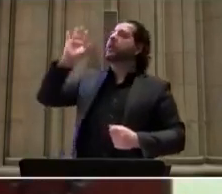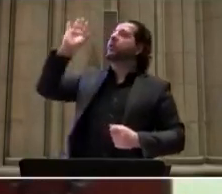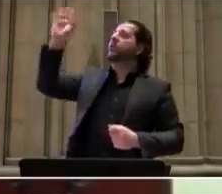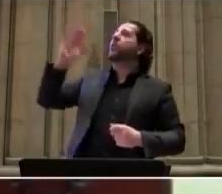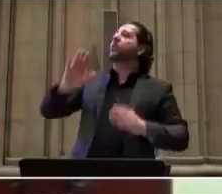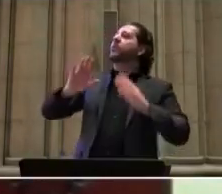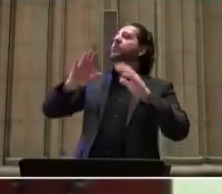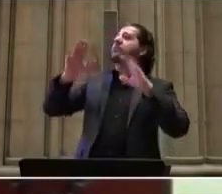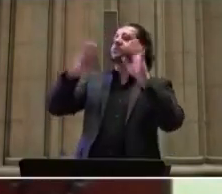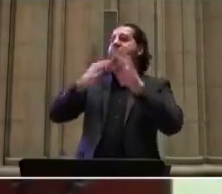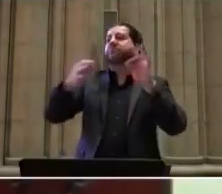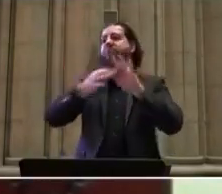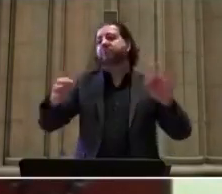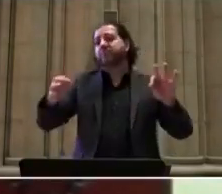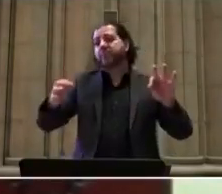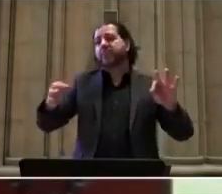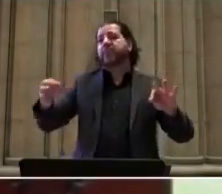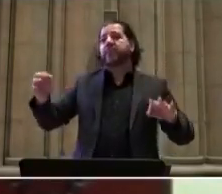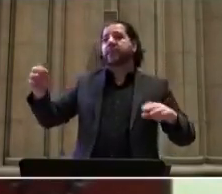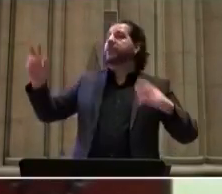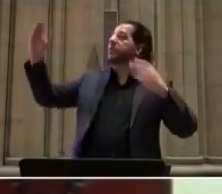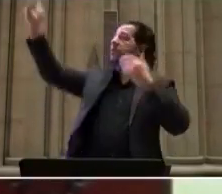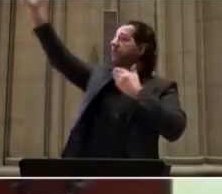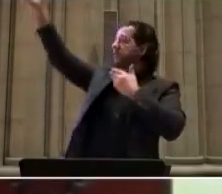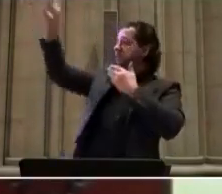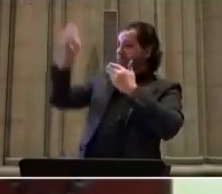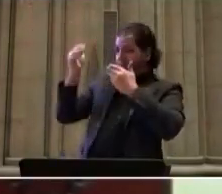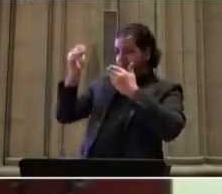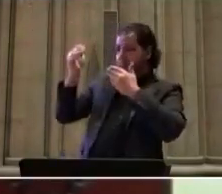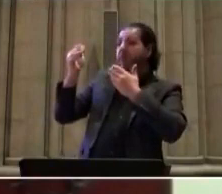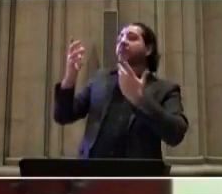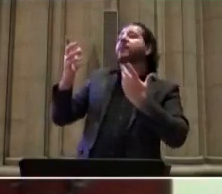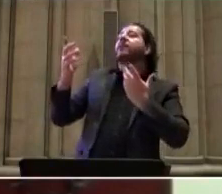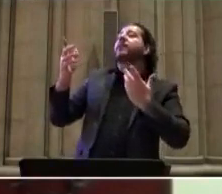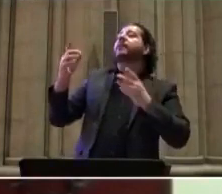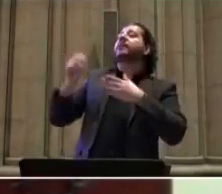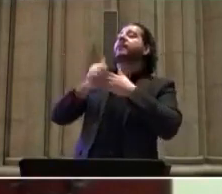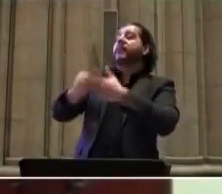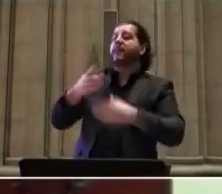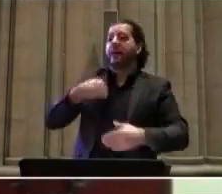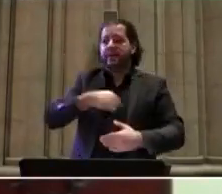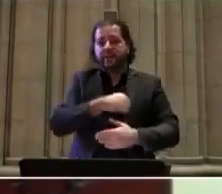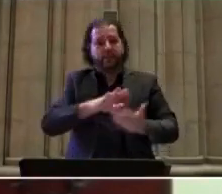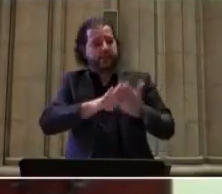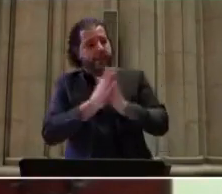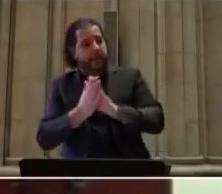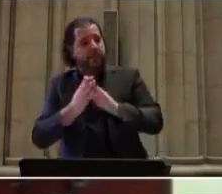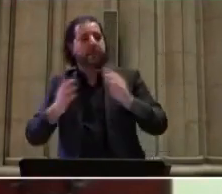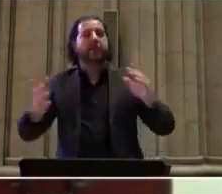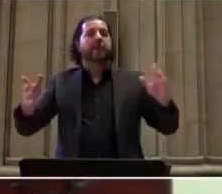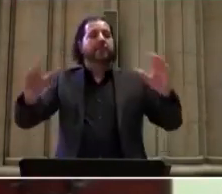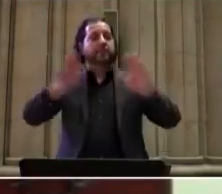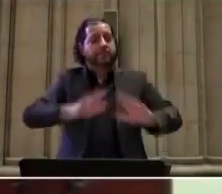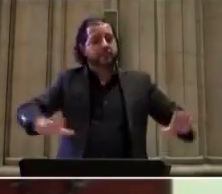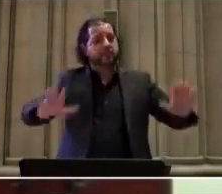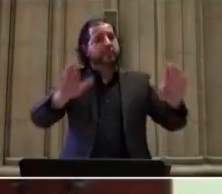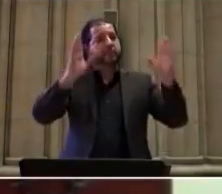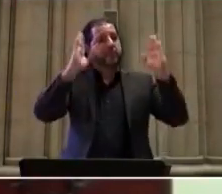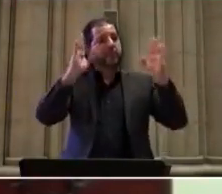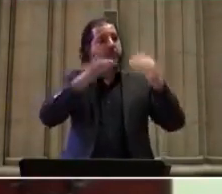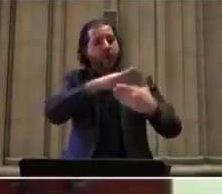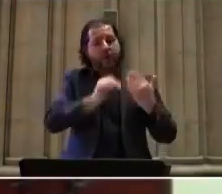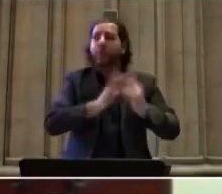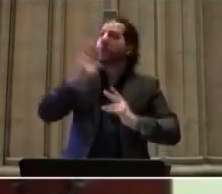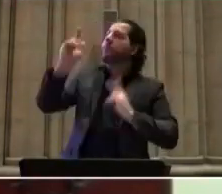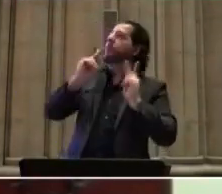praise. As you have moved toward us in love, so lead us to be present with all your people, that we